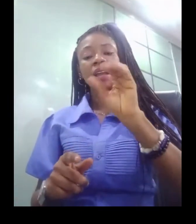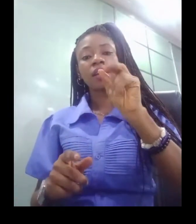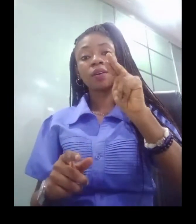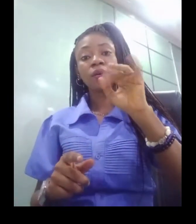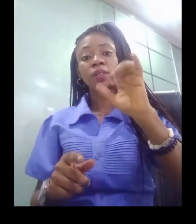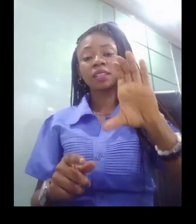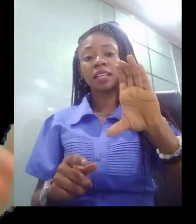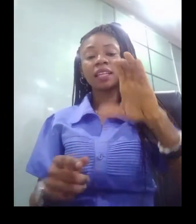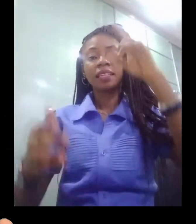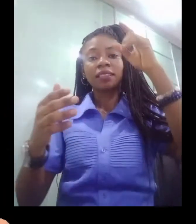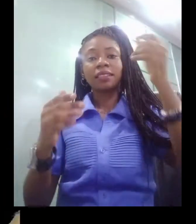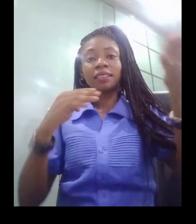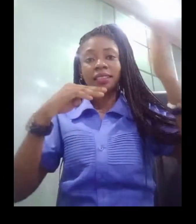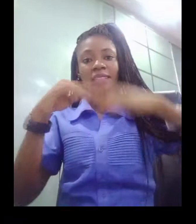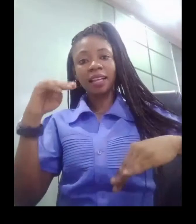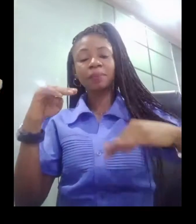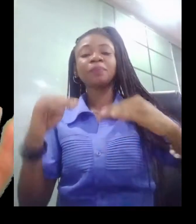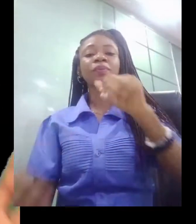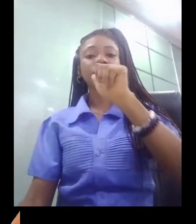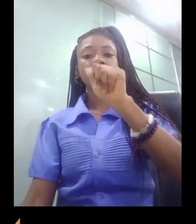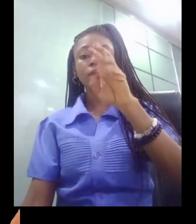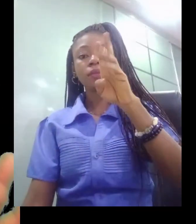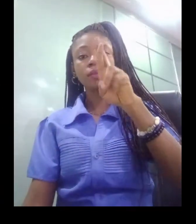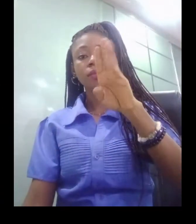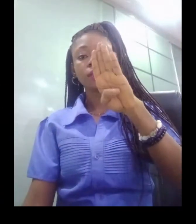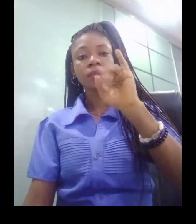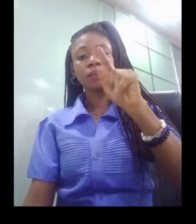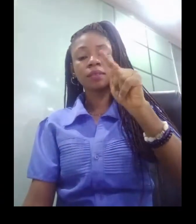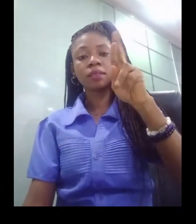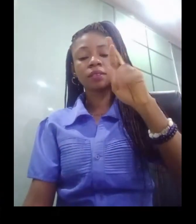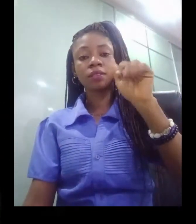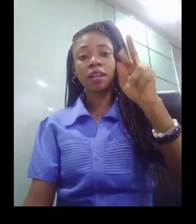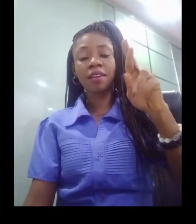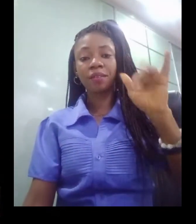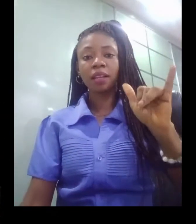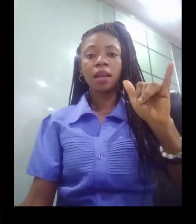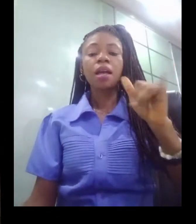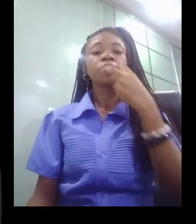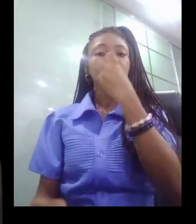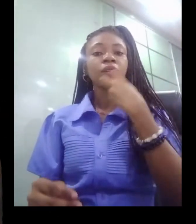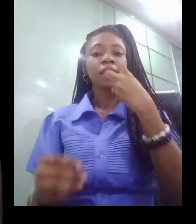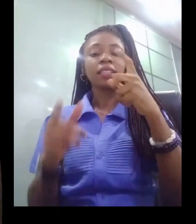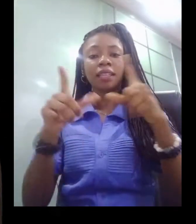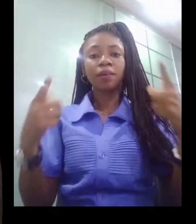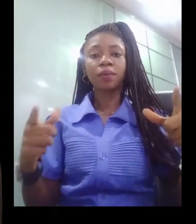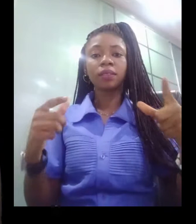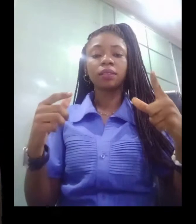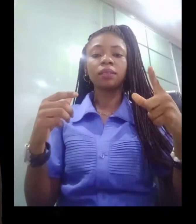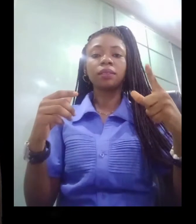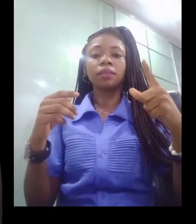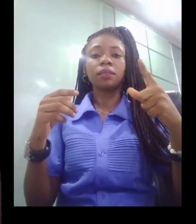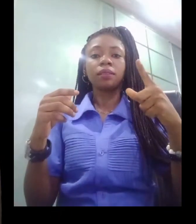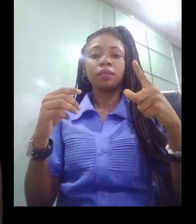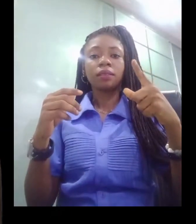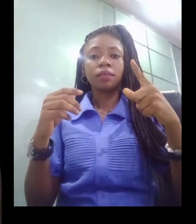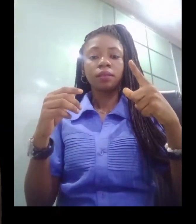iconic. Not as if that these two properties are not found in both languages